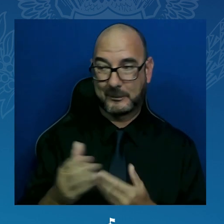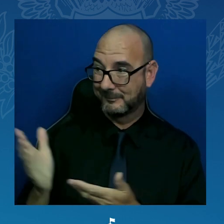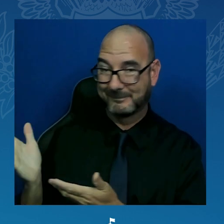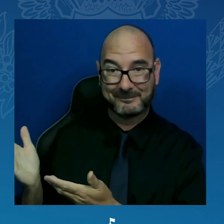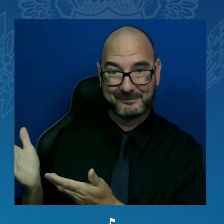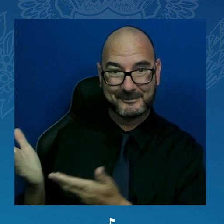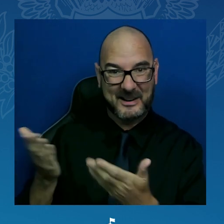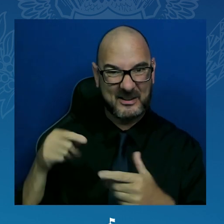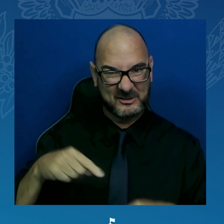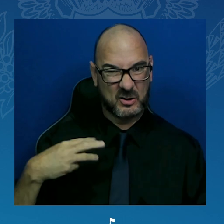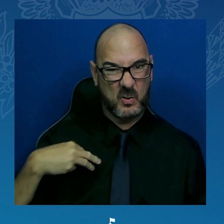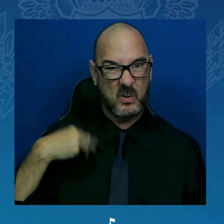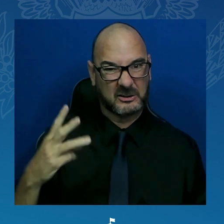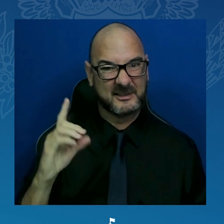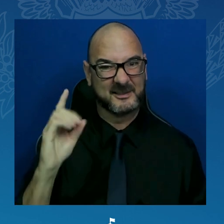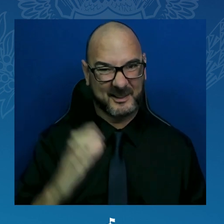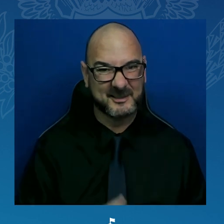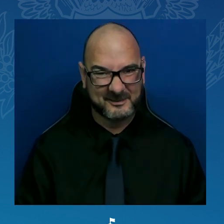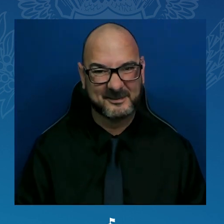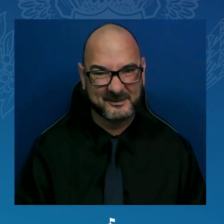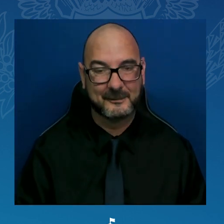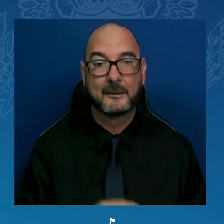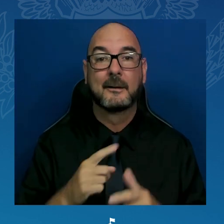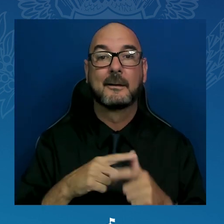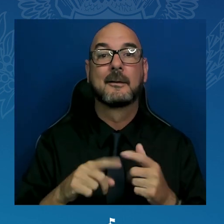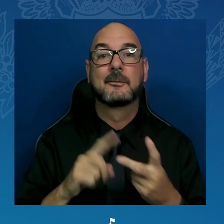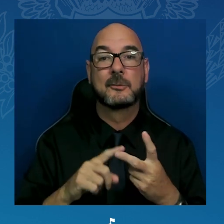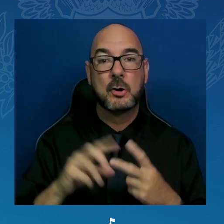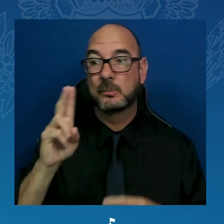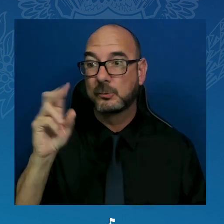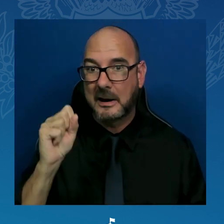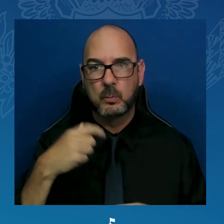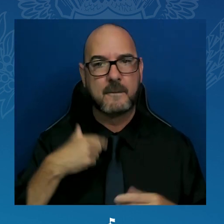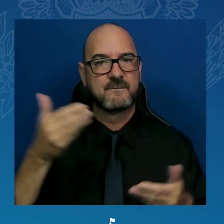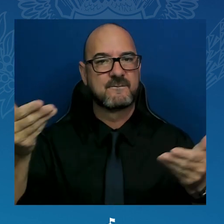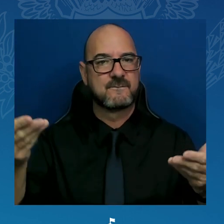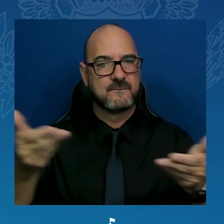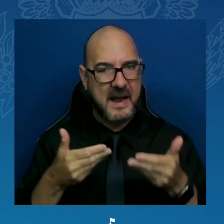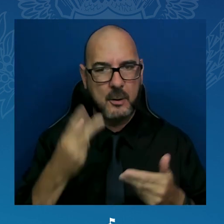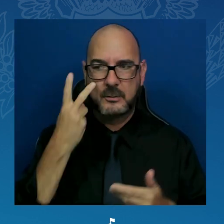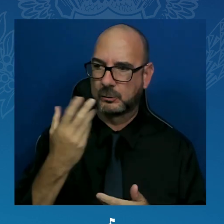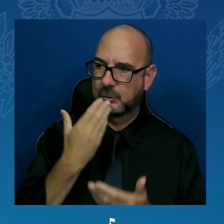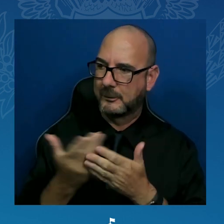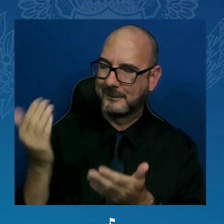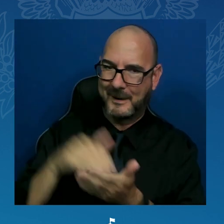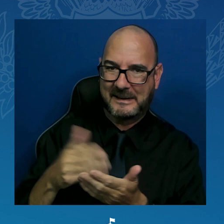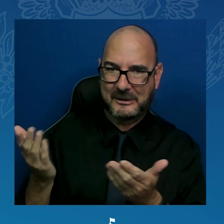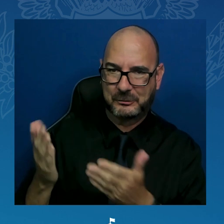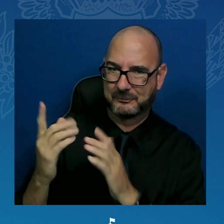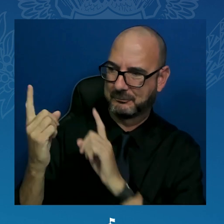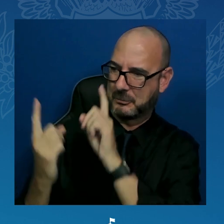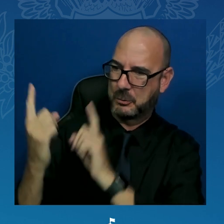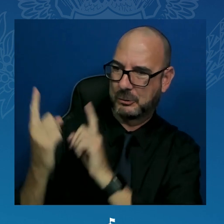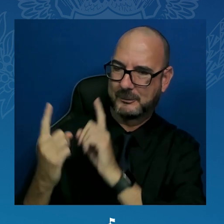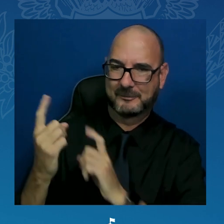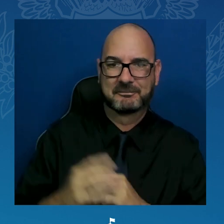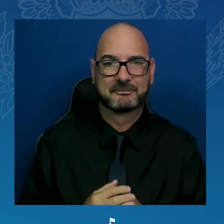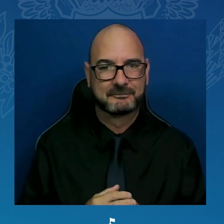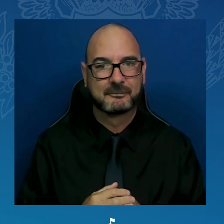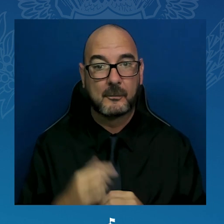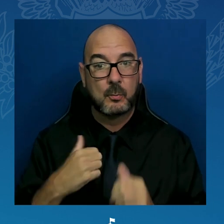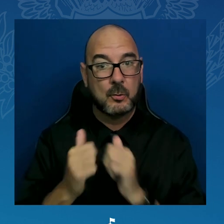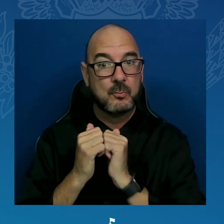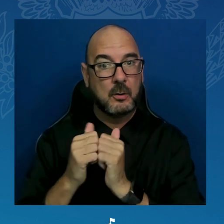Washington, D.C., to the U.S. It is so good to see you again in person. The last time you and I were